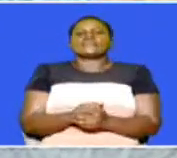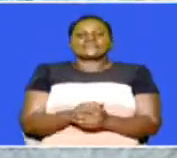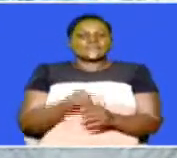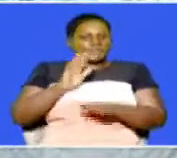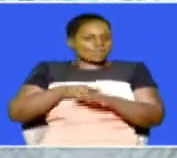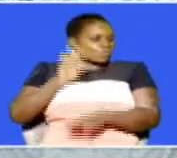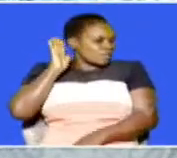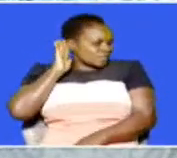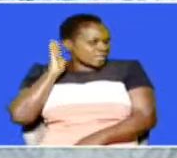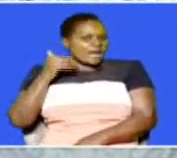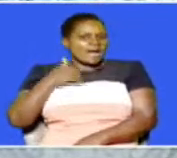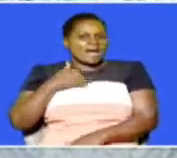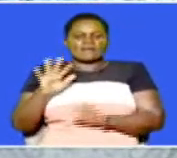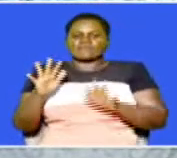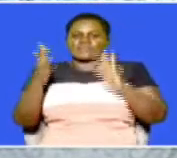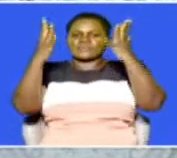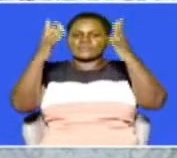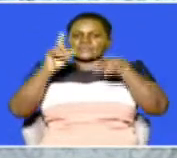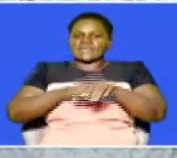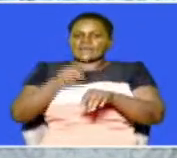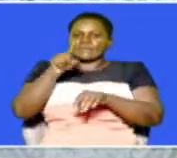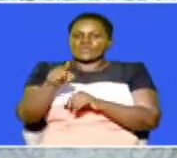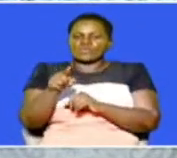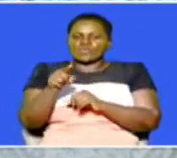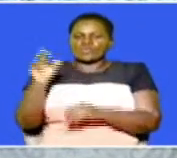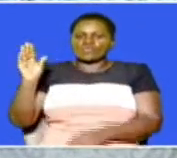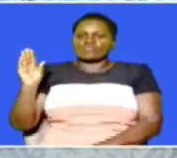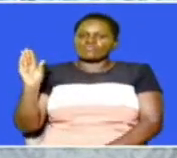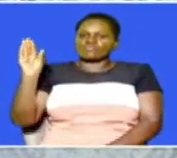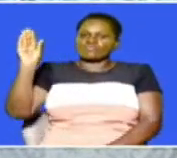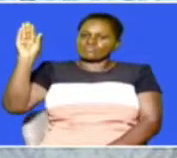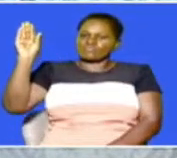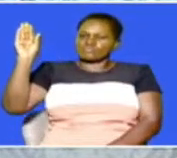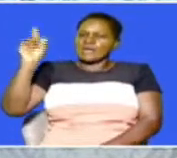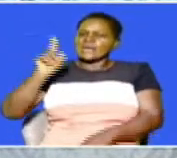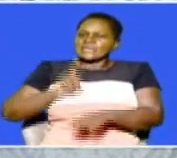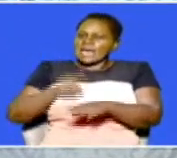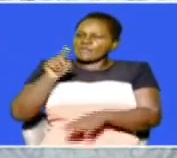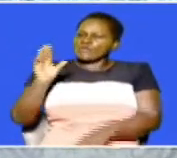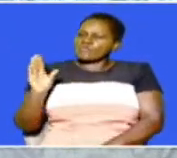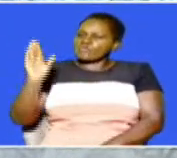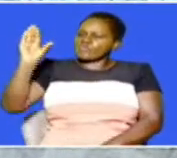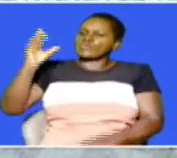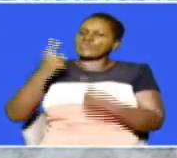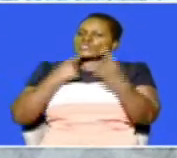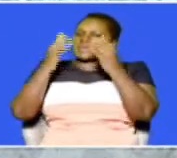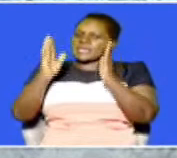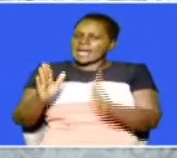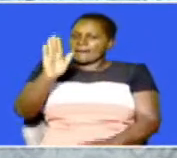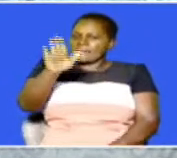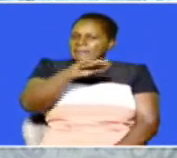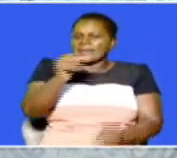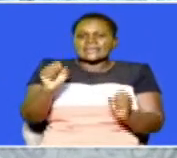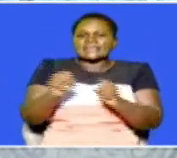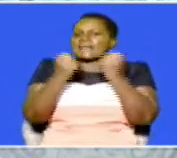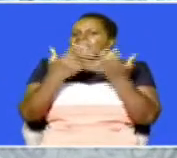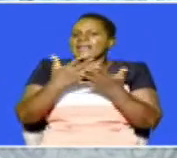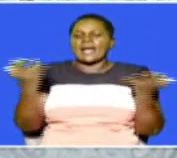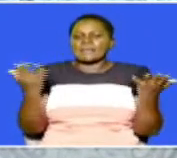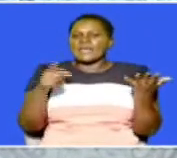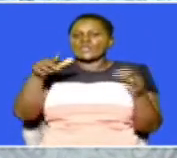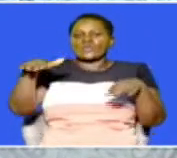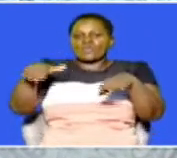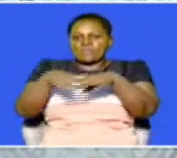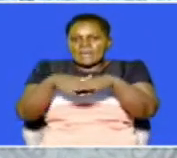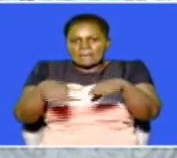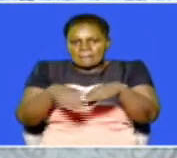listener. There is an event that happened when you were just sworn in as the member of, as the Speaker of the National Assembly. You are a